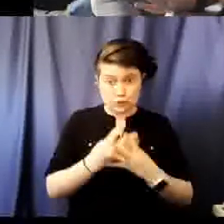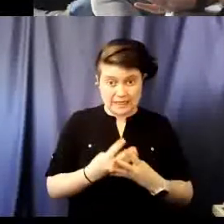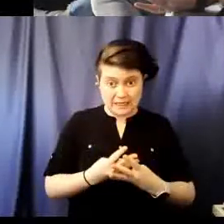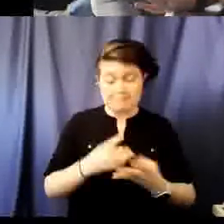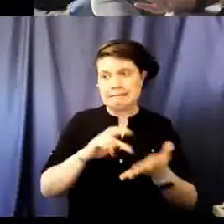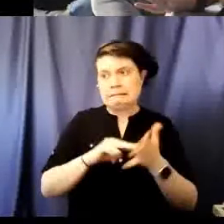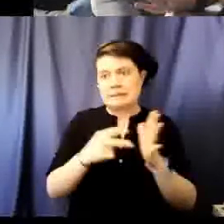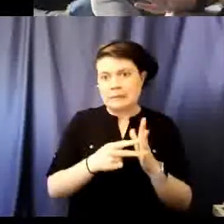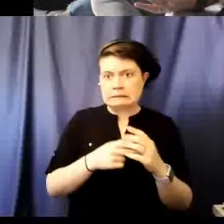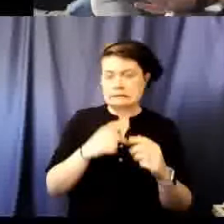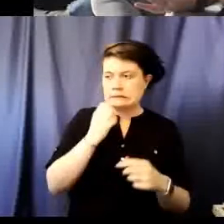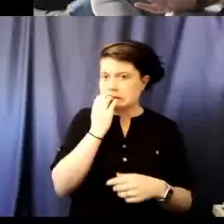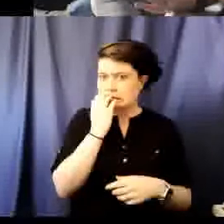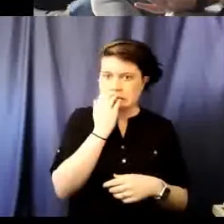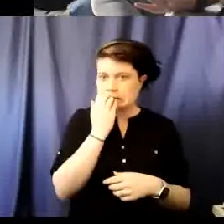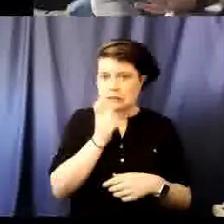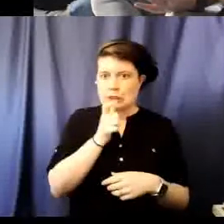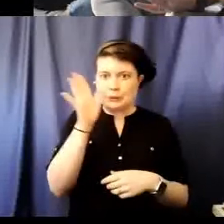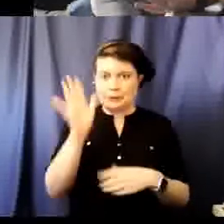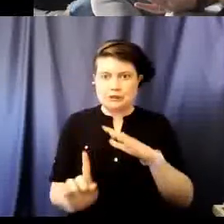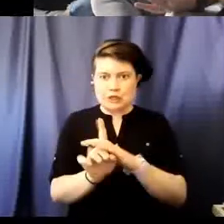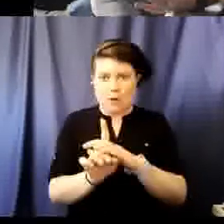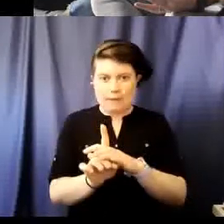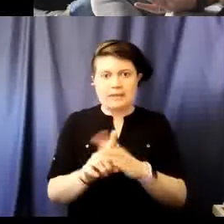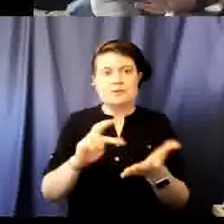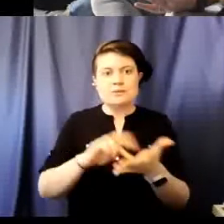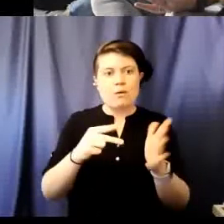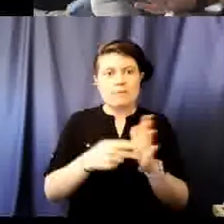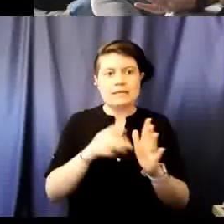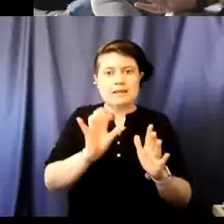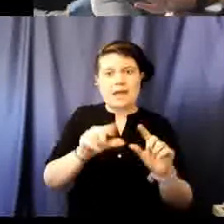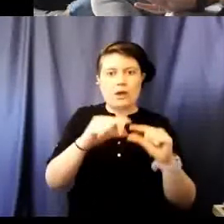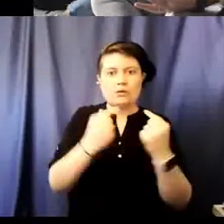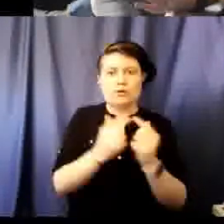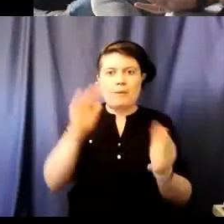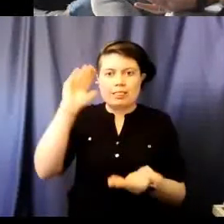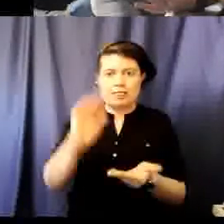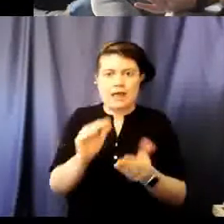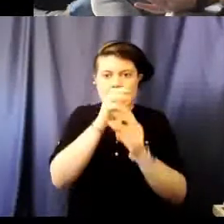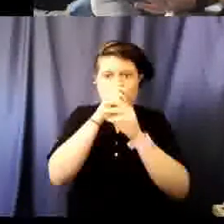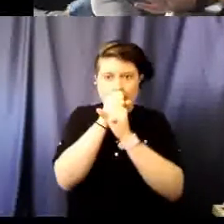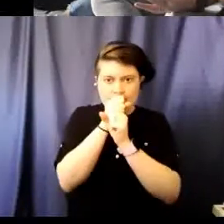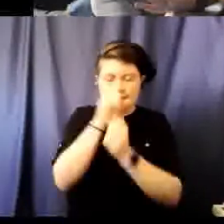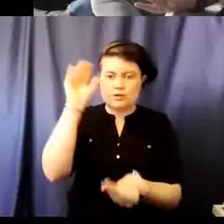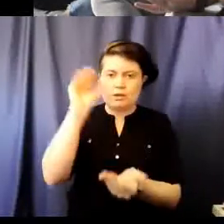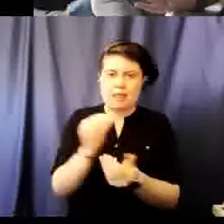show up to the group, which automatically makes the group less confidential and less secure.